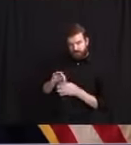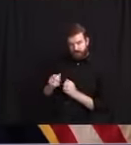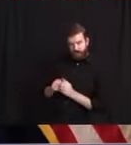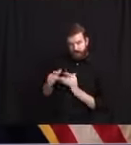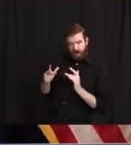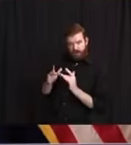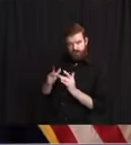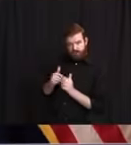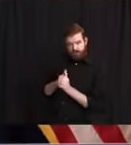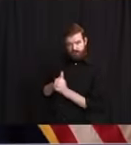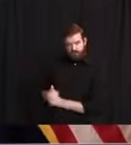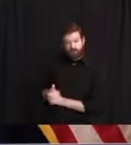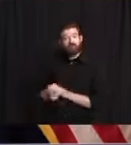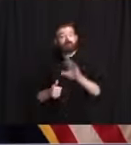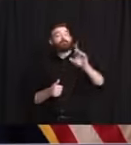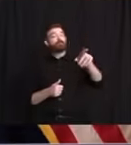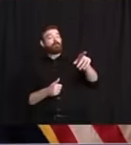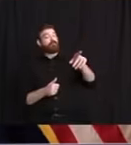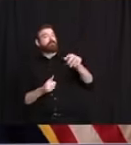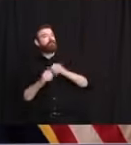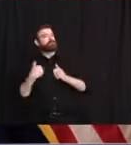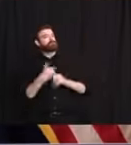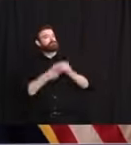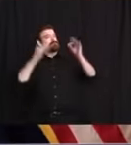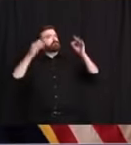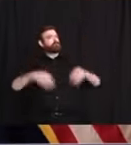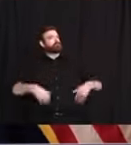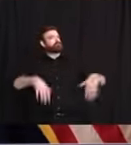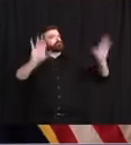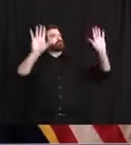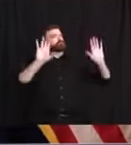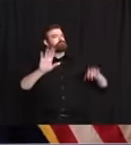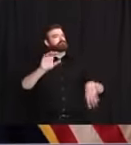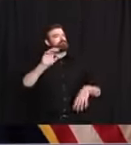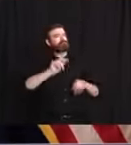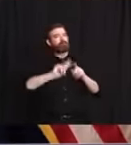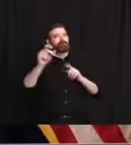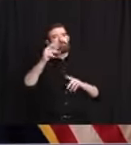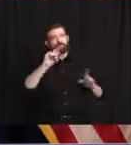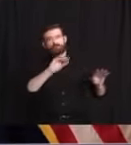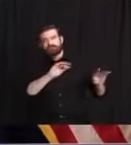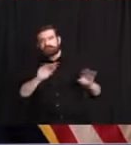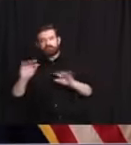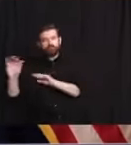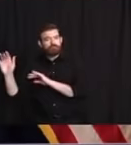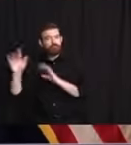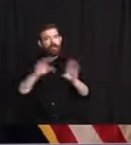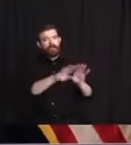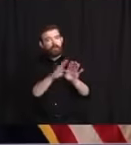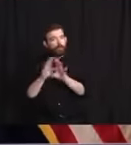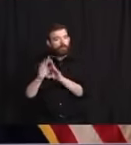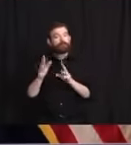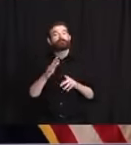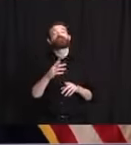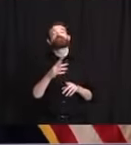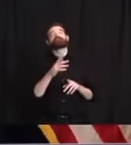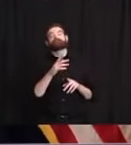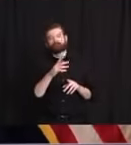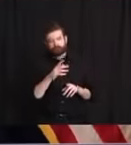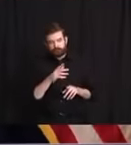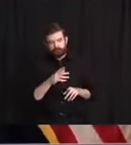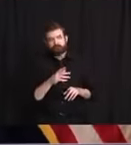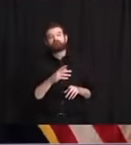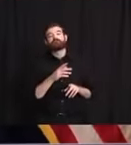point for me is the ability, given the facilities, the commitment, the paid nature,